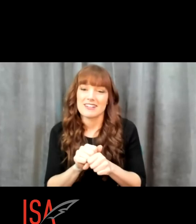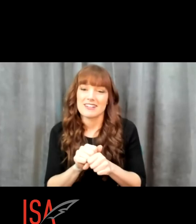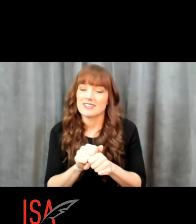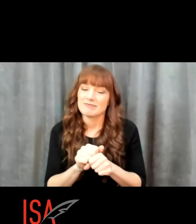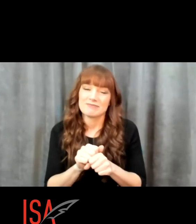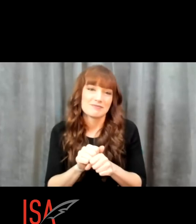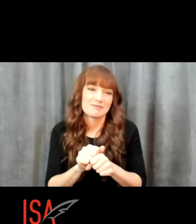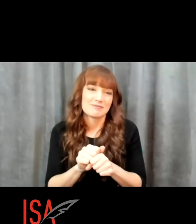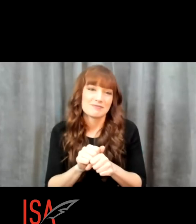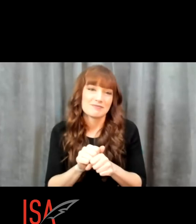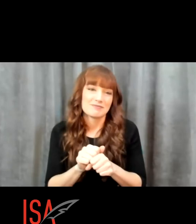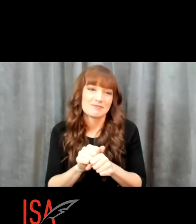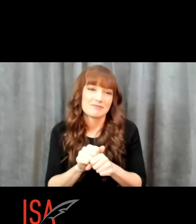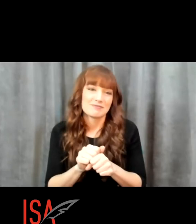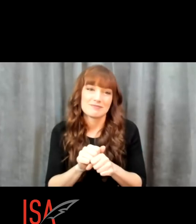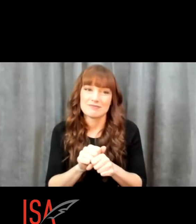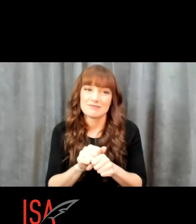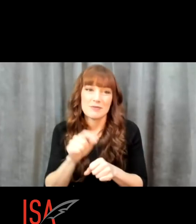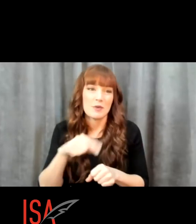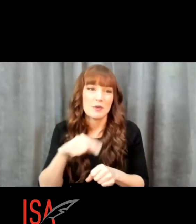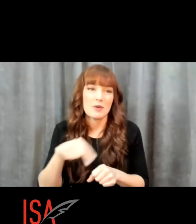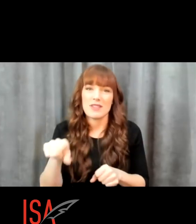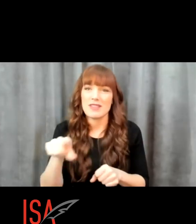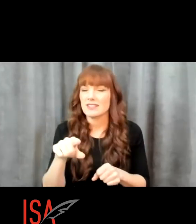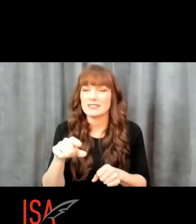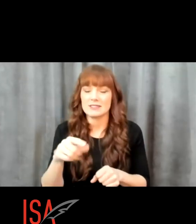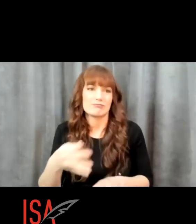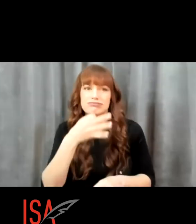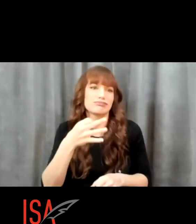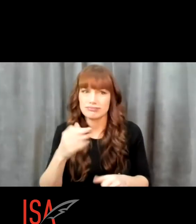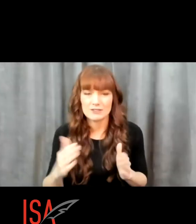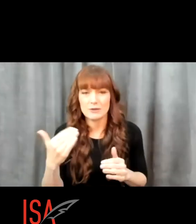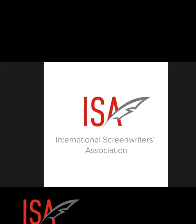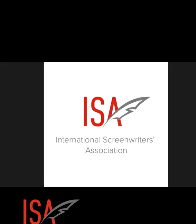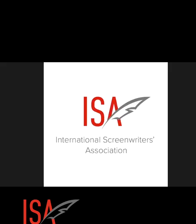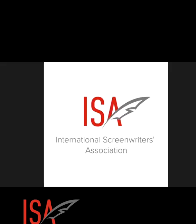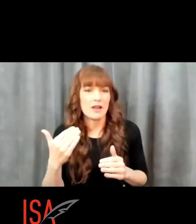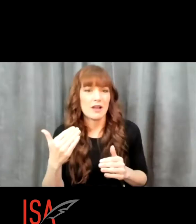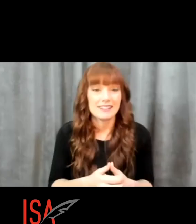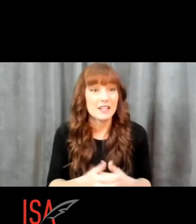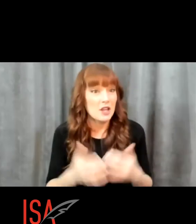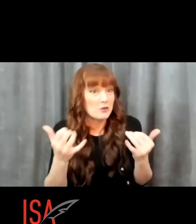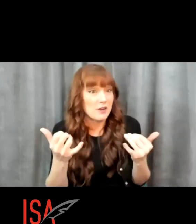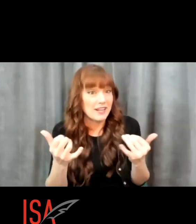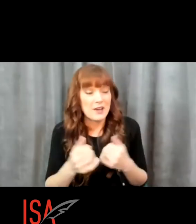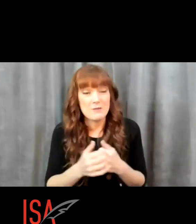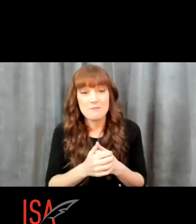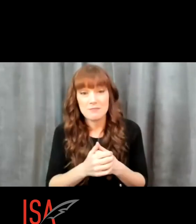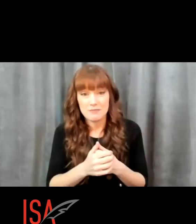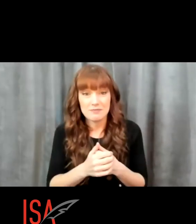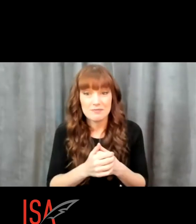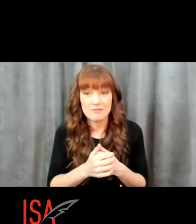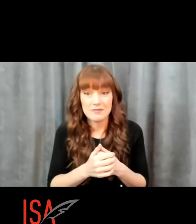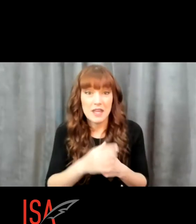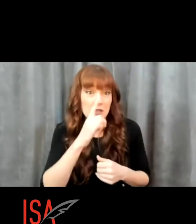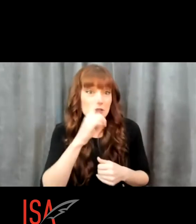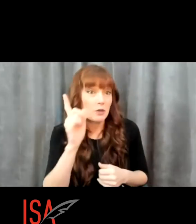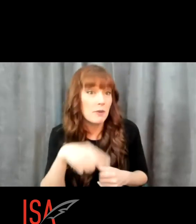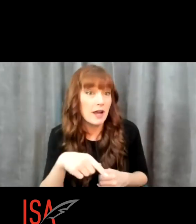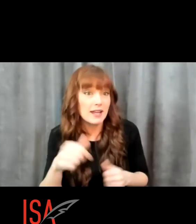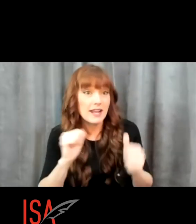this level of talent and to be part of. Thanks, Randall. Okay, so I'm